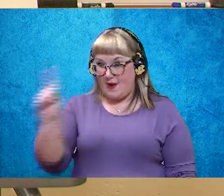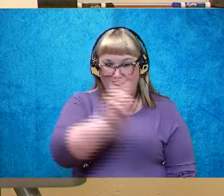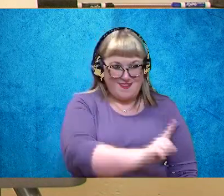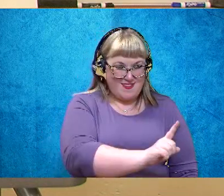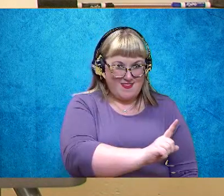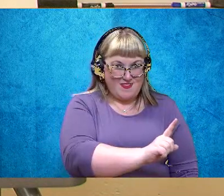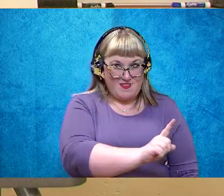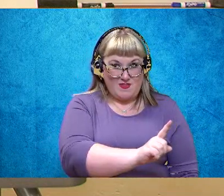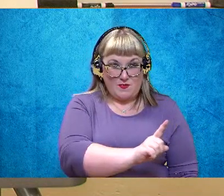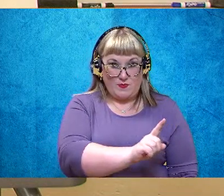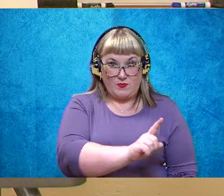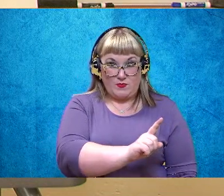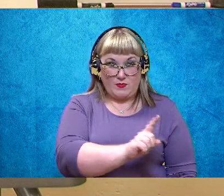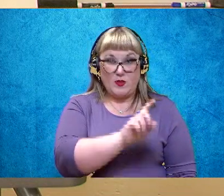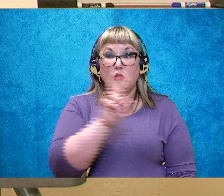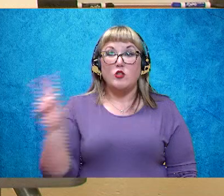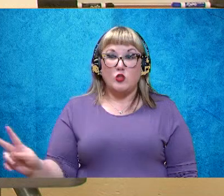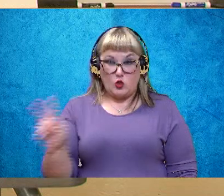1,